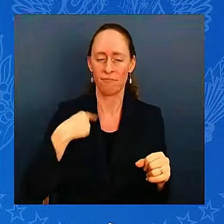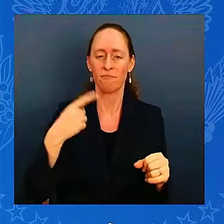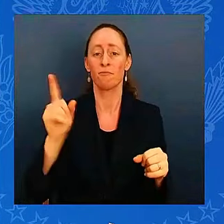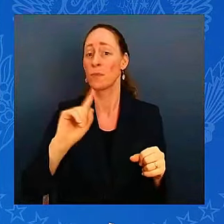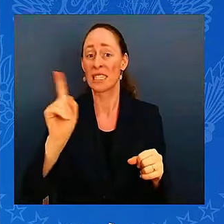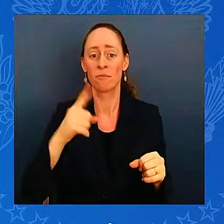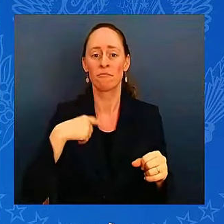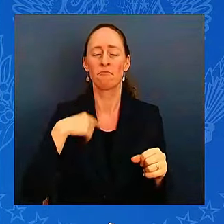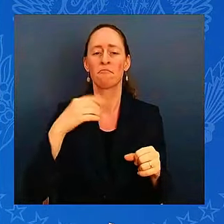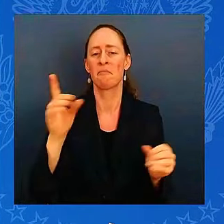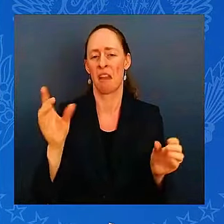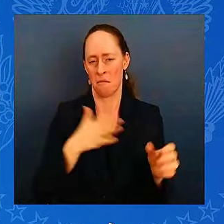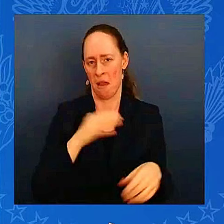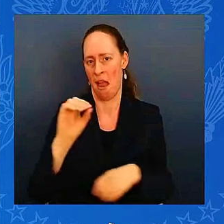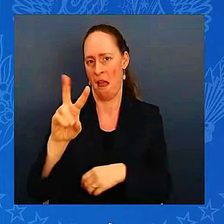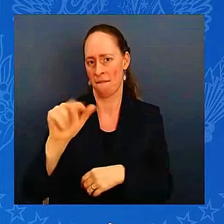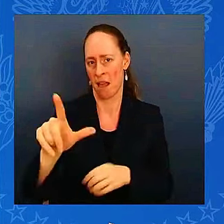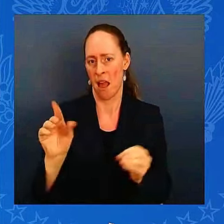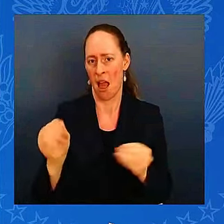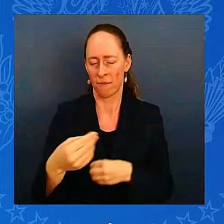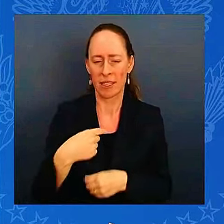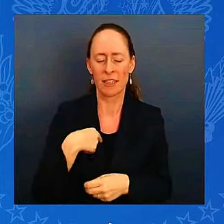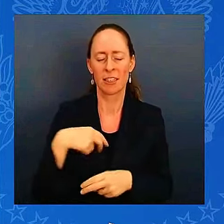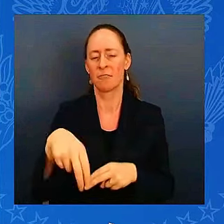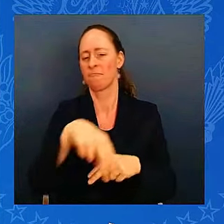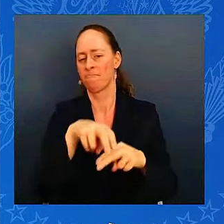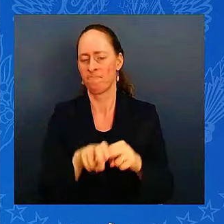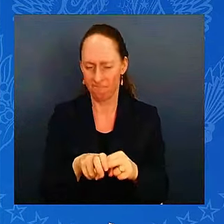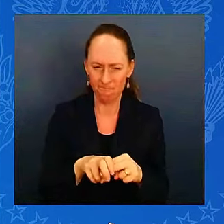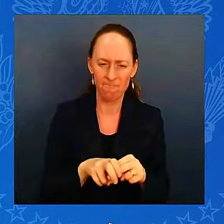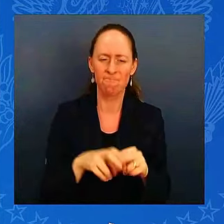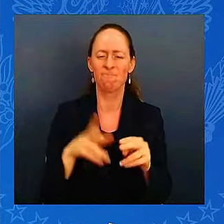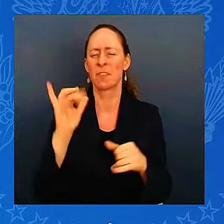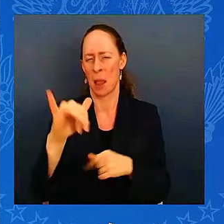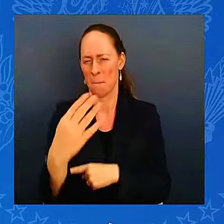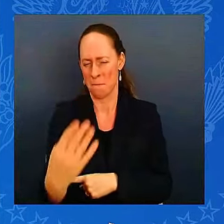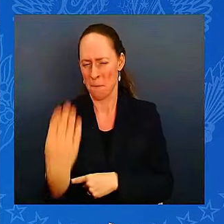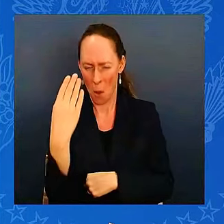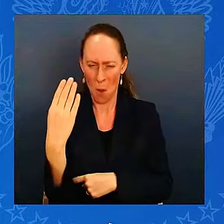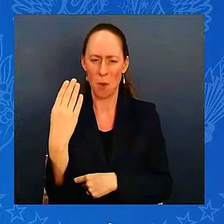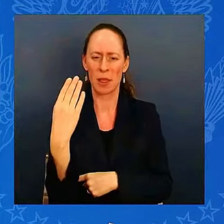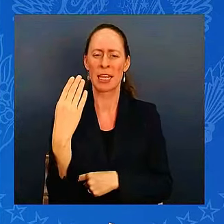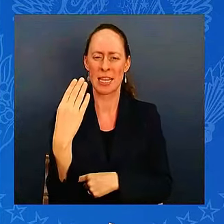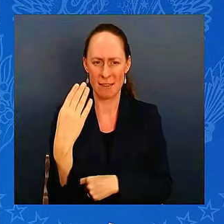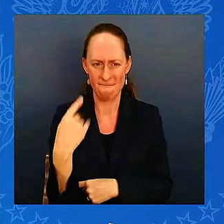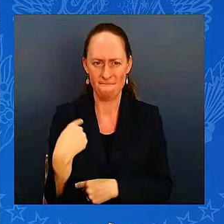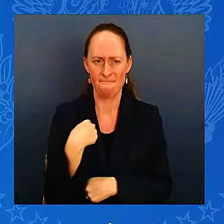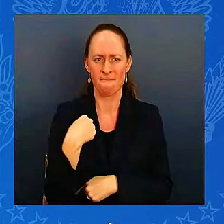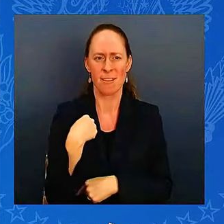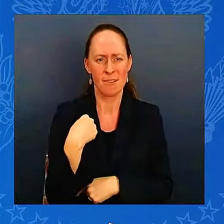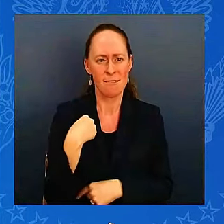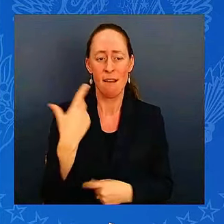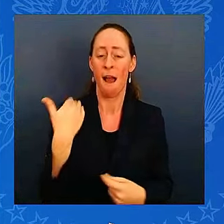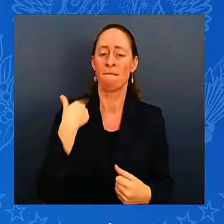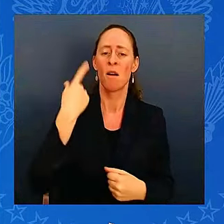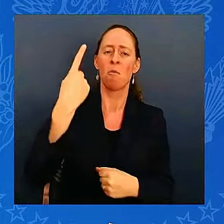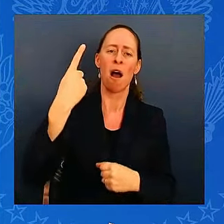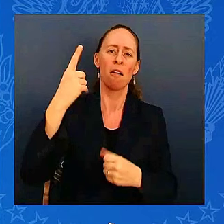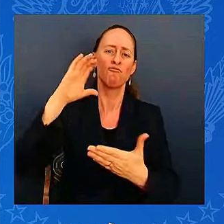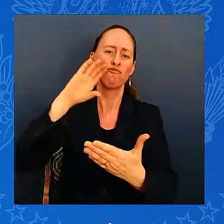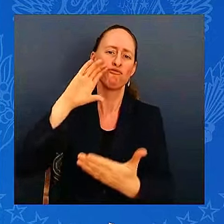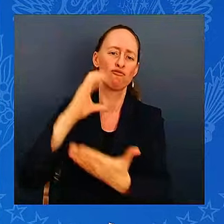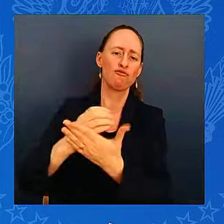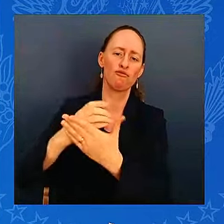and there was only one. There was only one portrait above the fireplace, a portrait of George Washington, fairly small